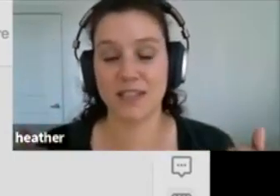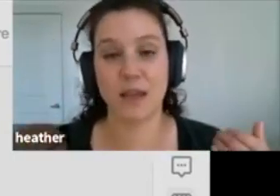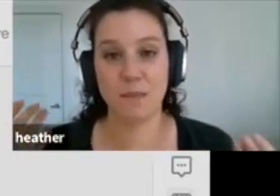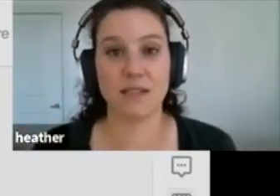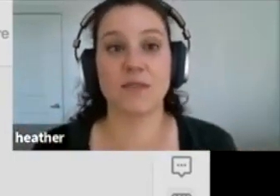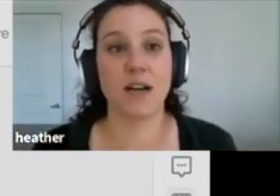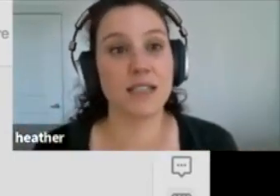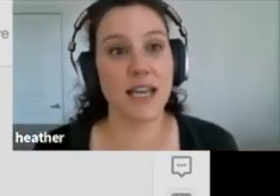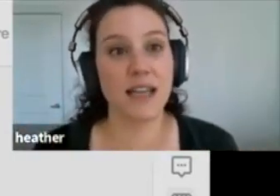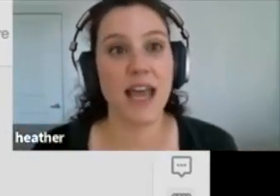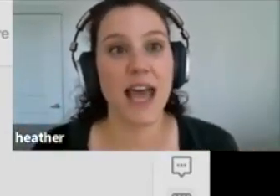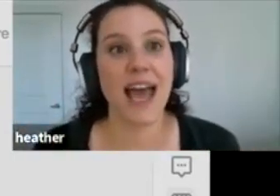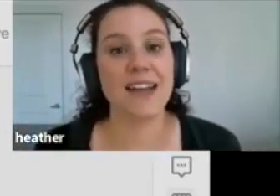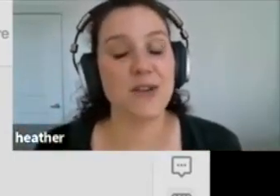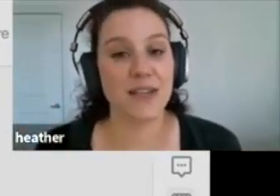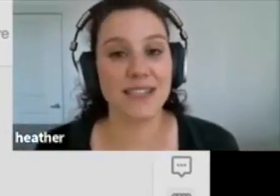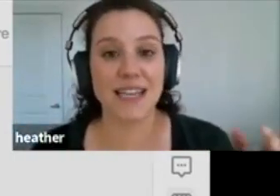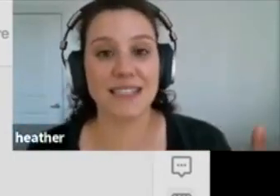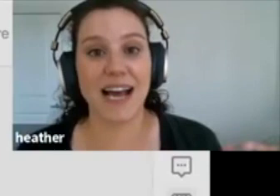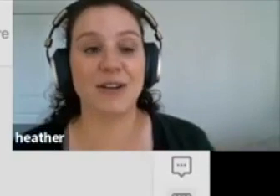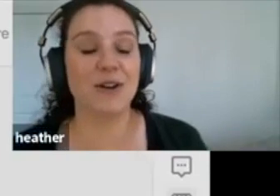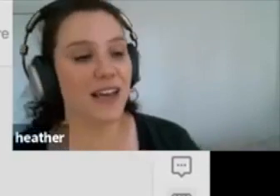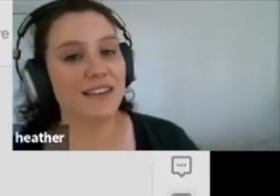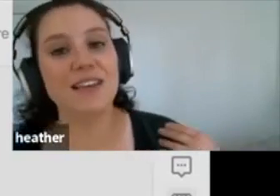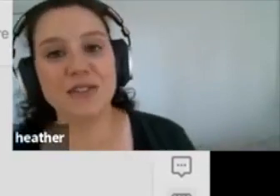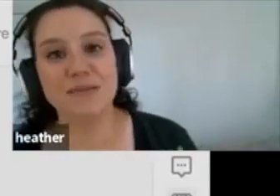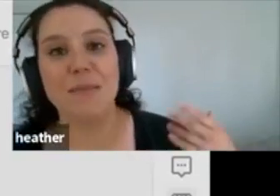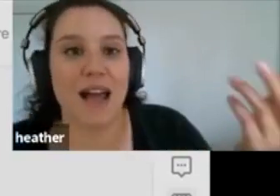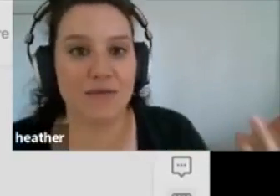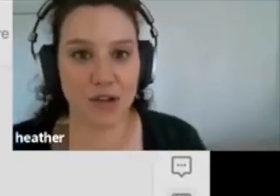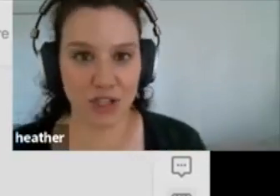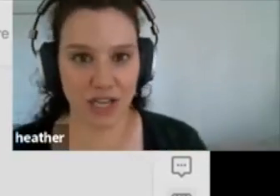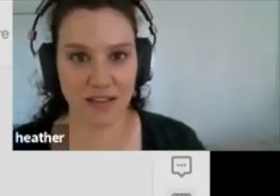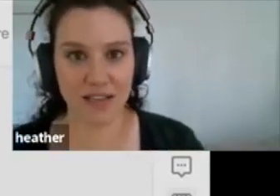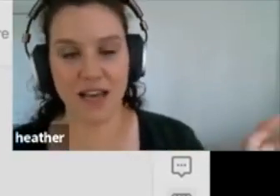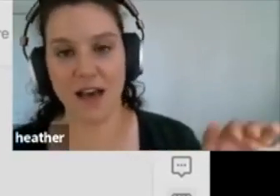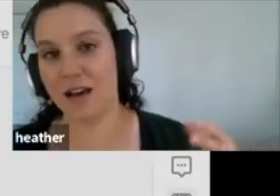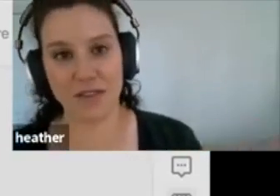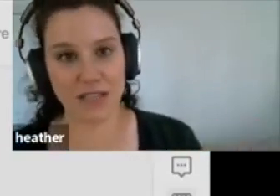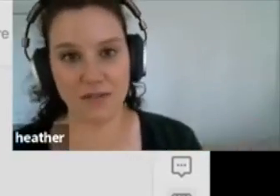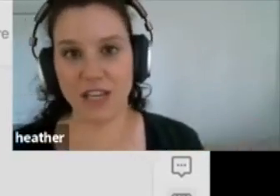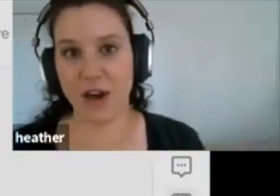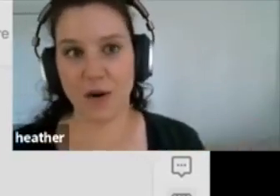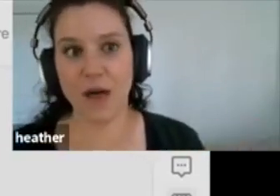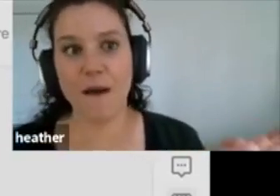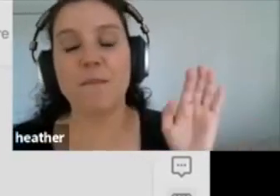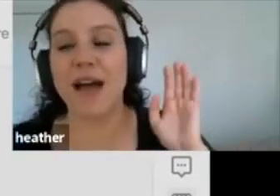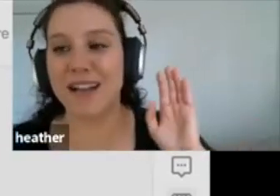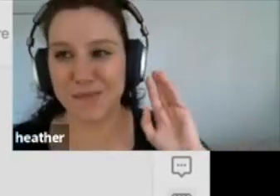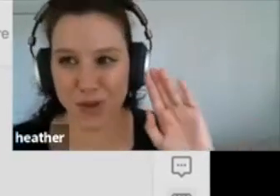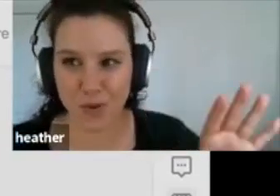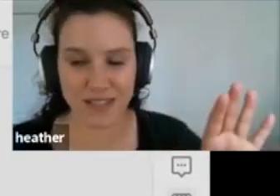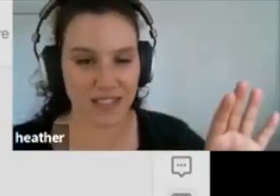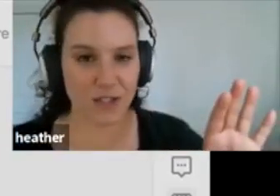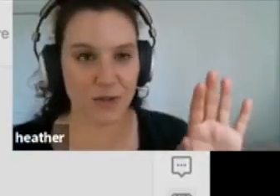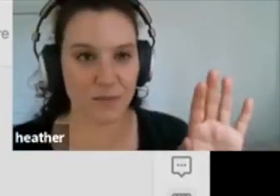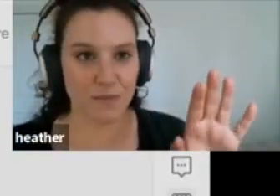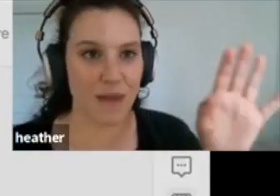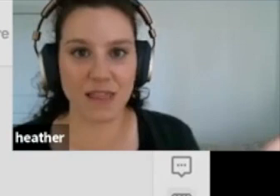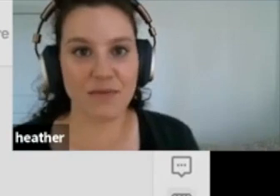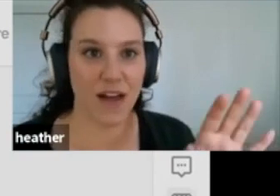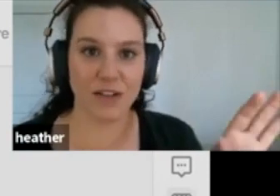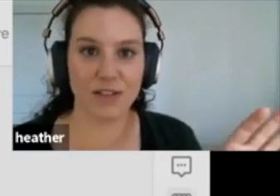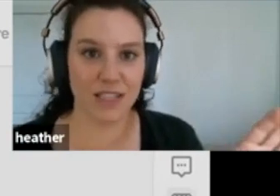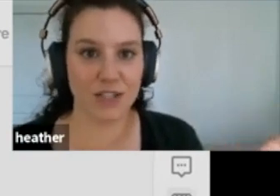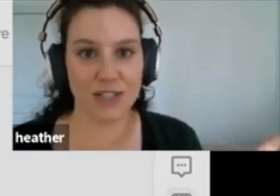working on the same piece of content, and you can send out, okay, here's my version of this video, but you can still